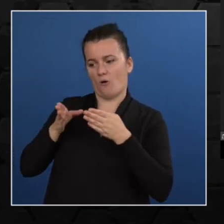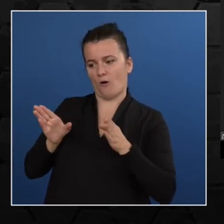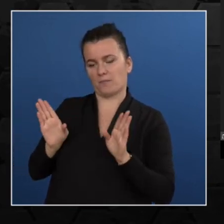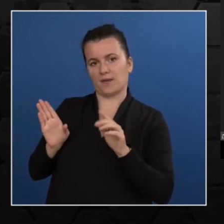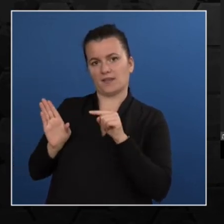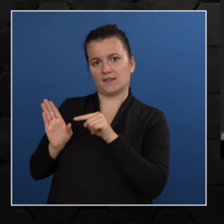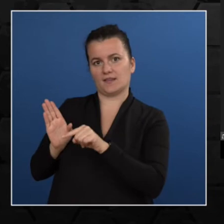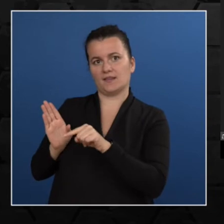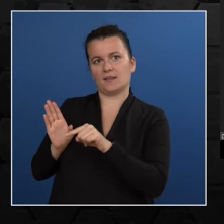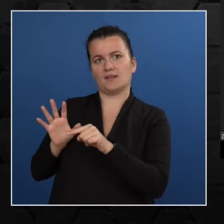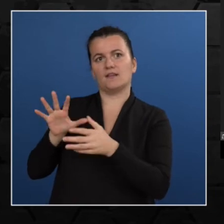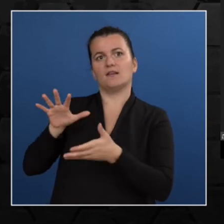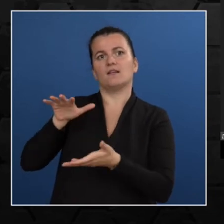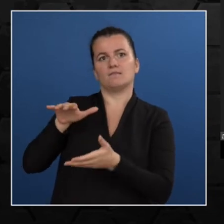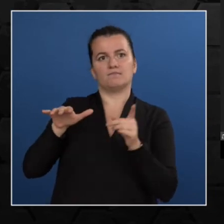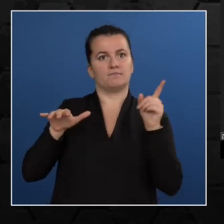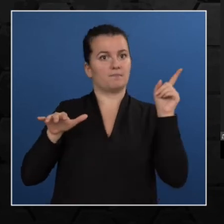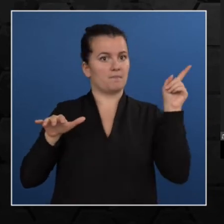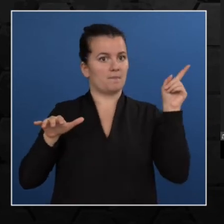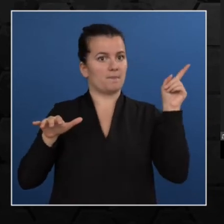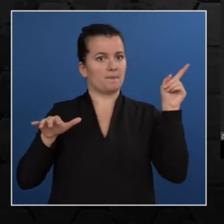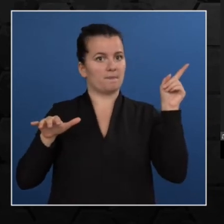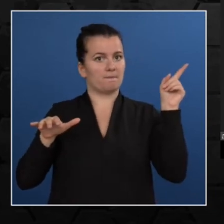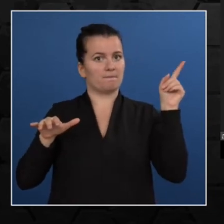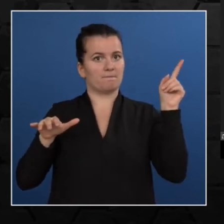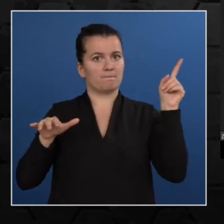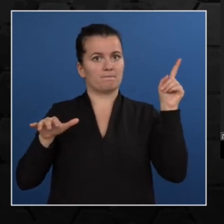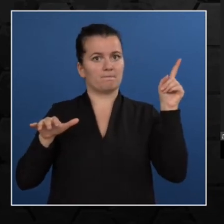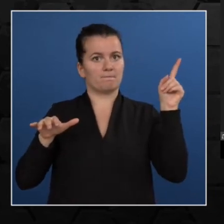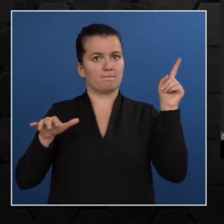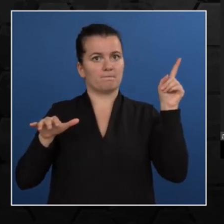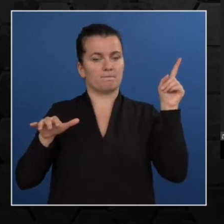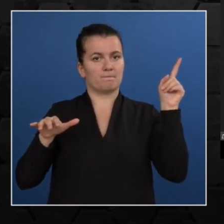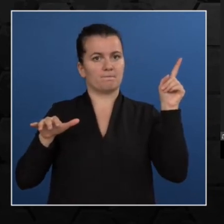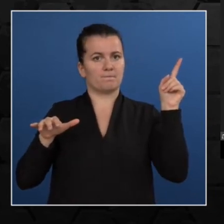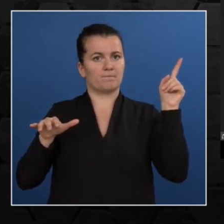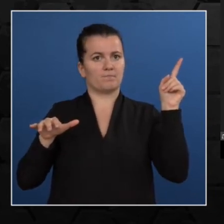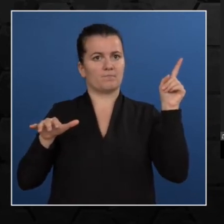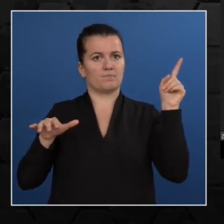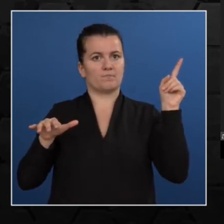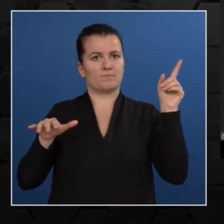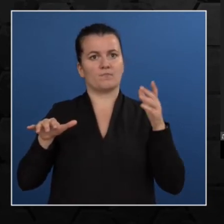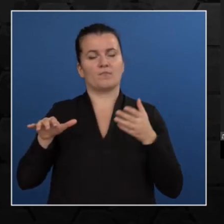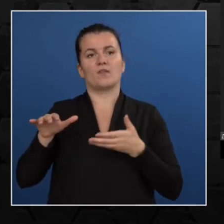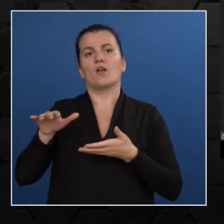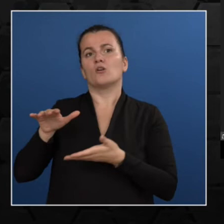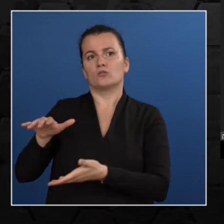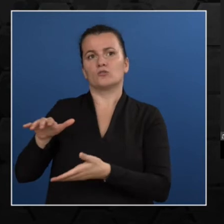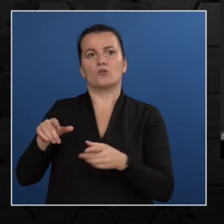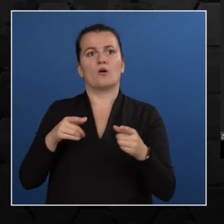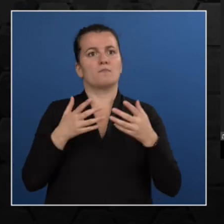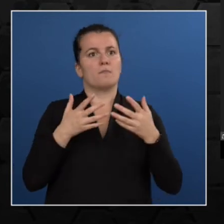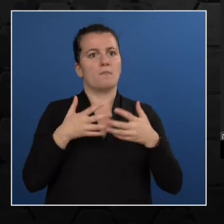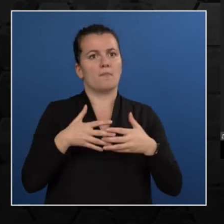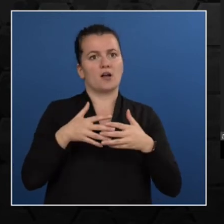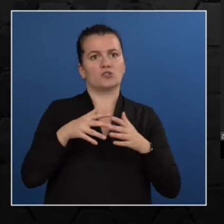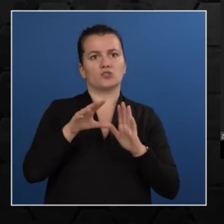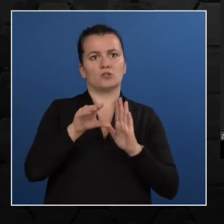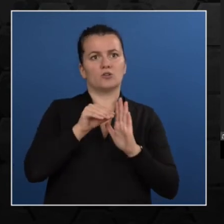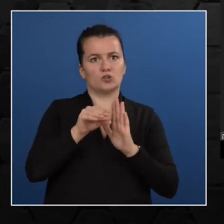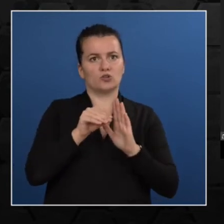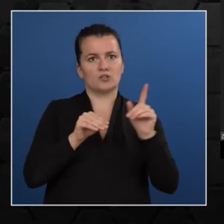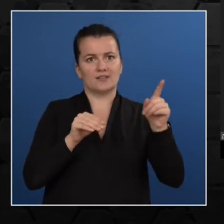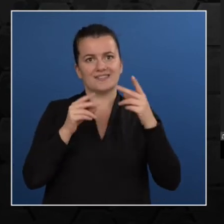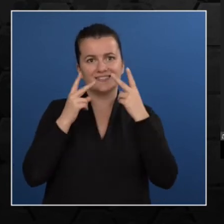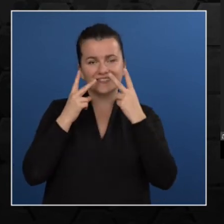stack verification. So we can do a fake or real job post. So we can use machine learning to determine if something is real or fake. We can do a